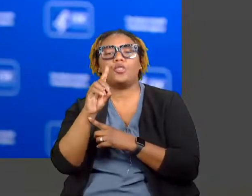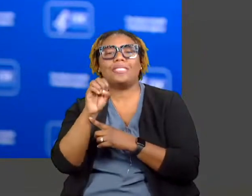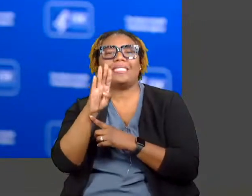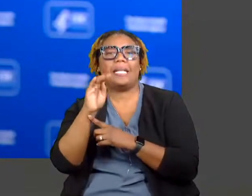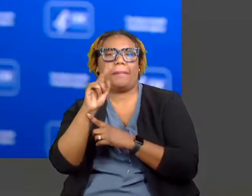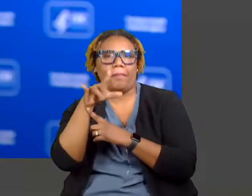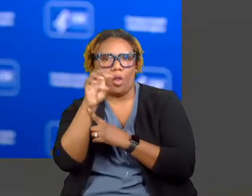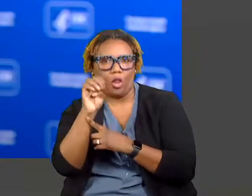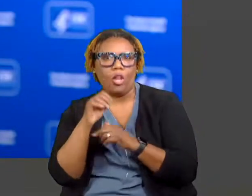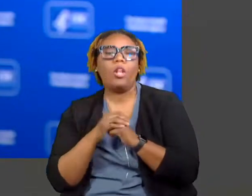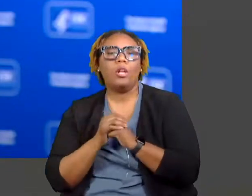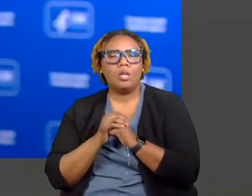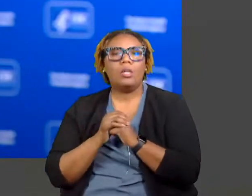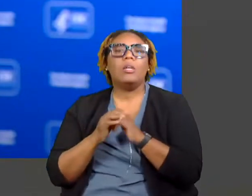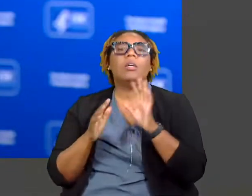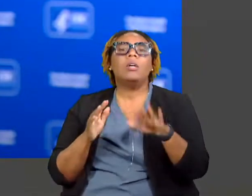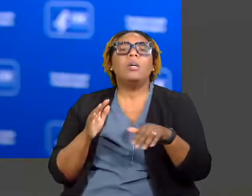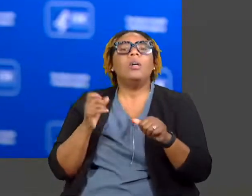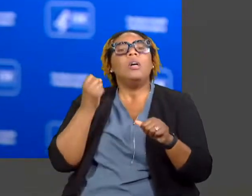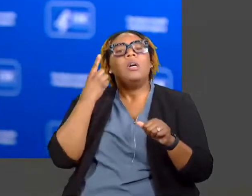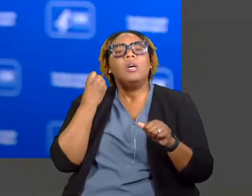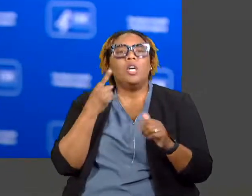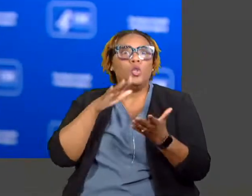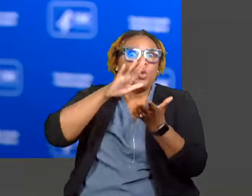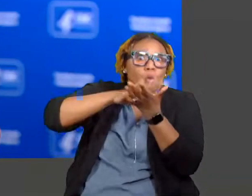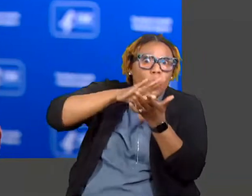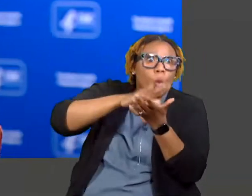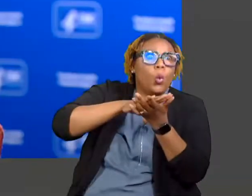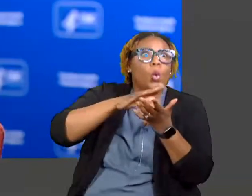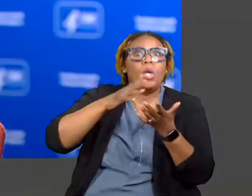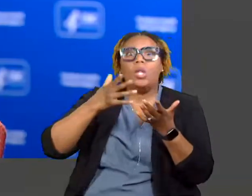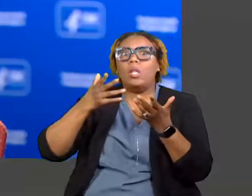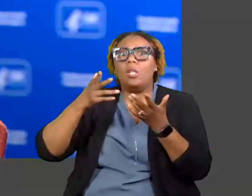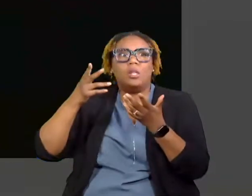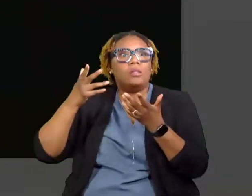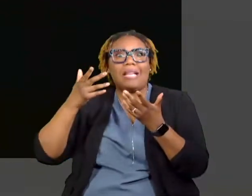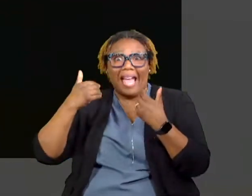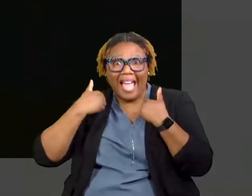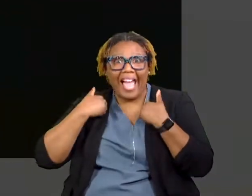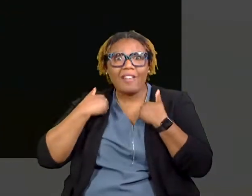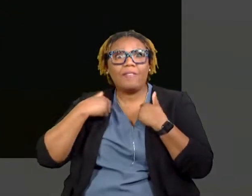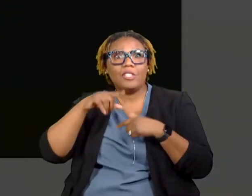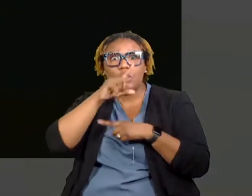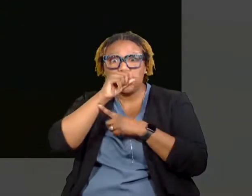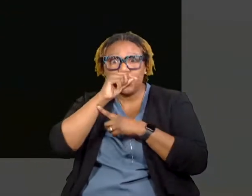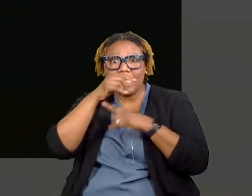people and schools do if they house chicken coops?